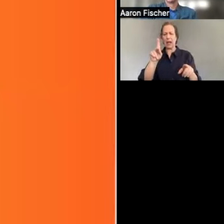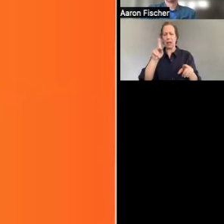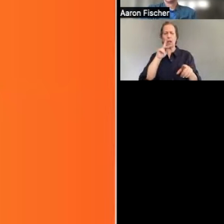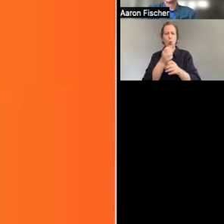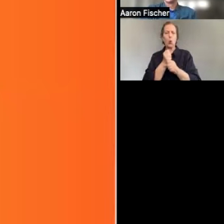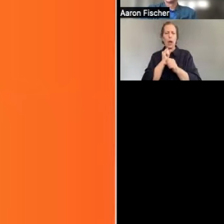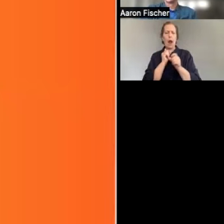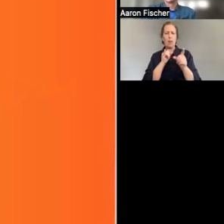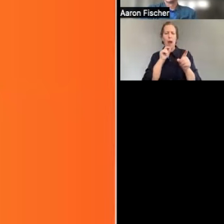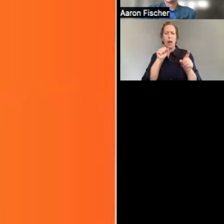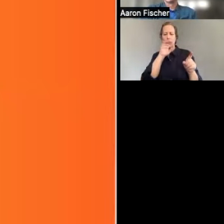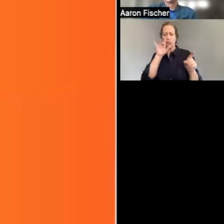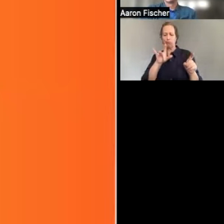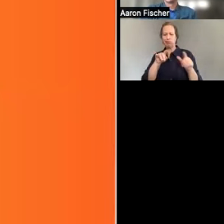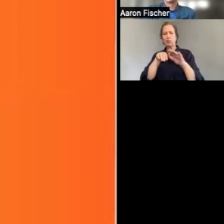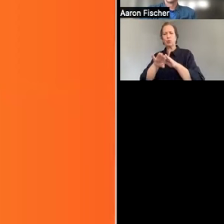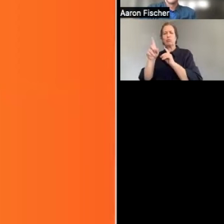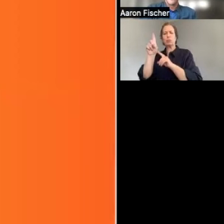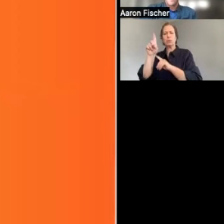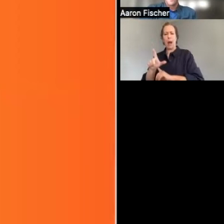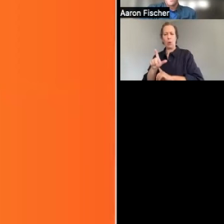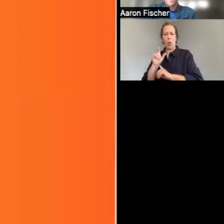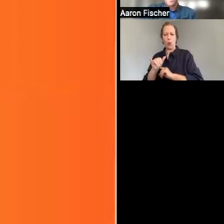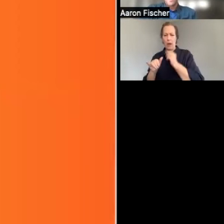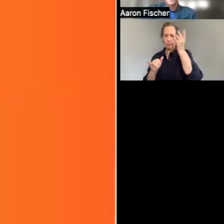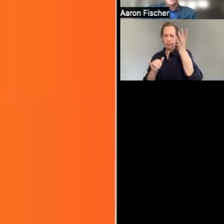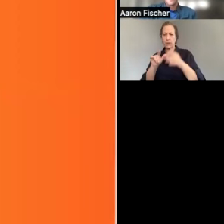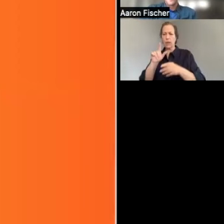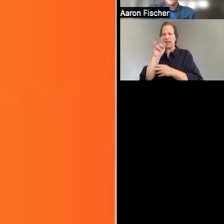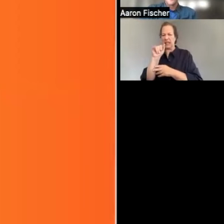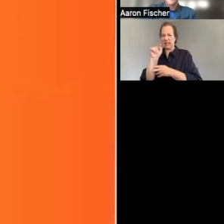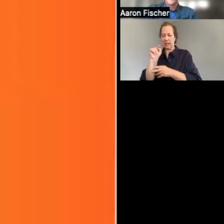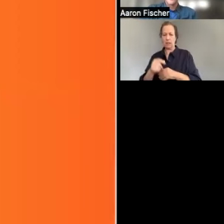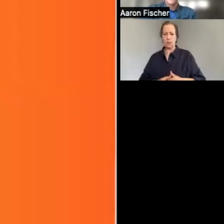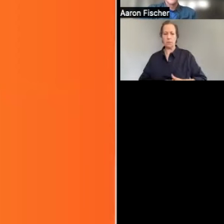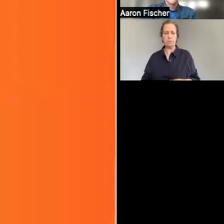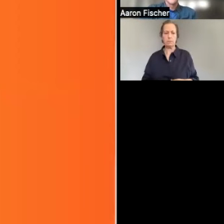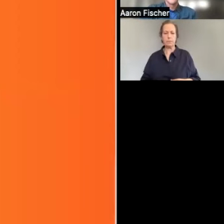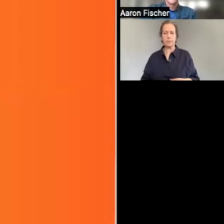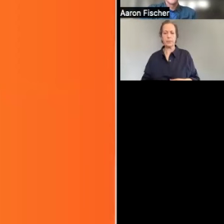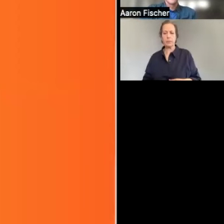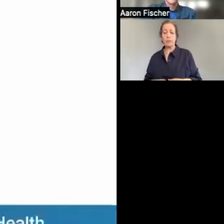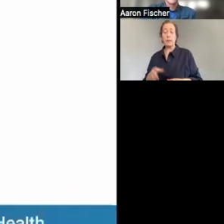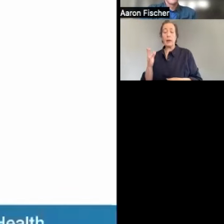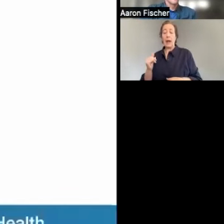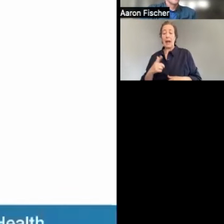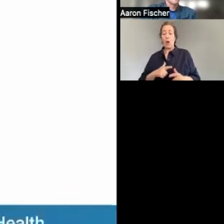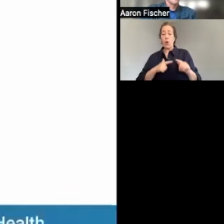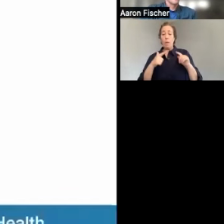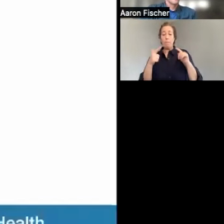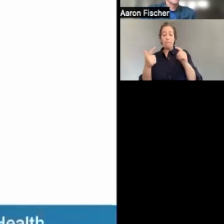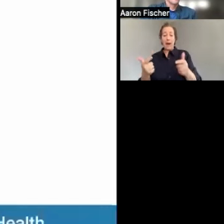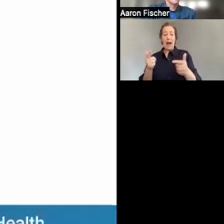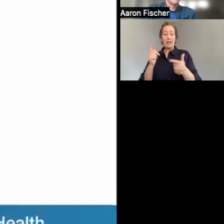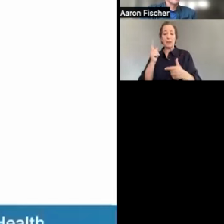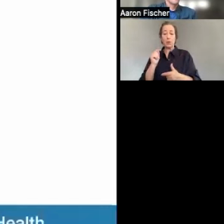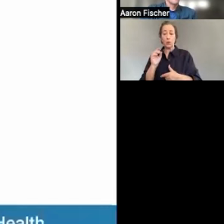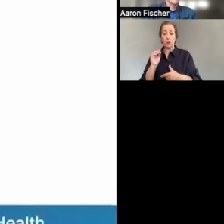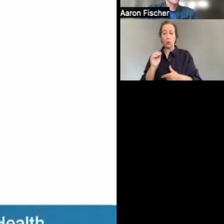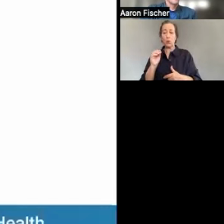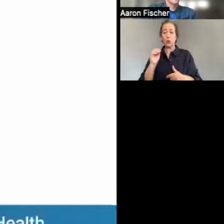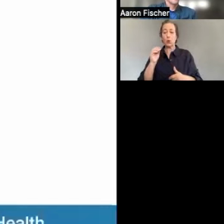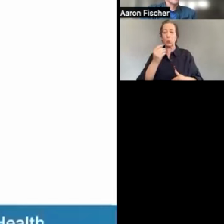get and download that toolkit. With that, I am going to pass the mic on to